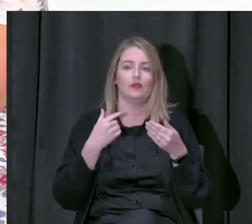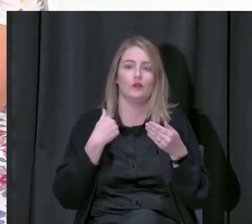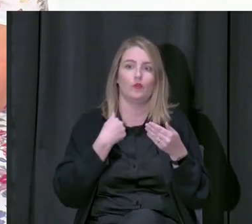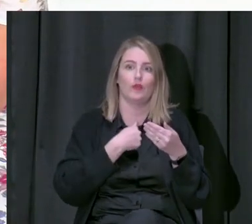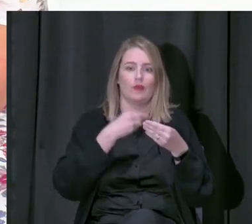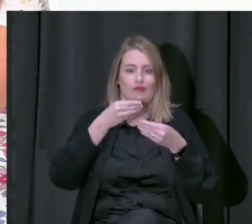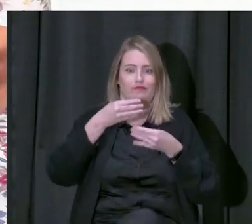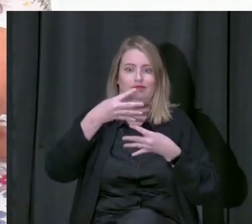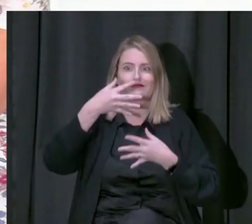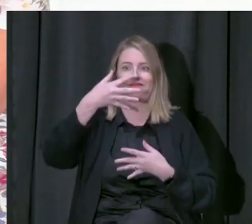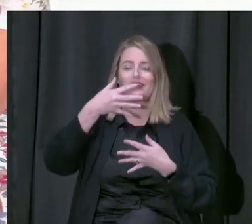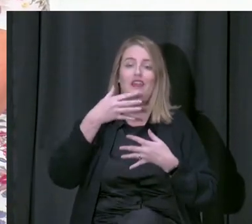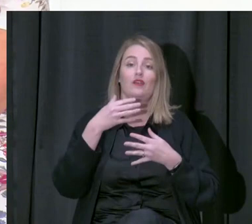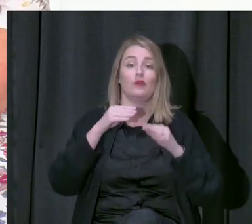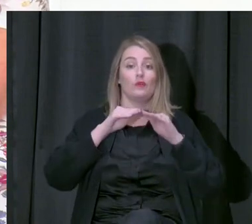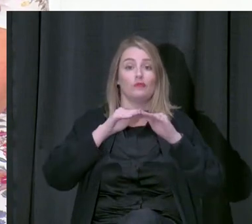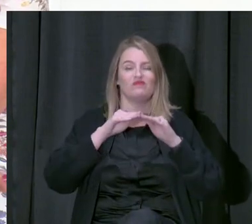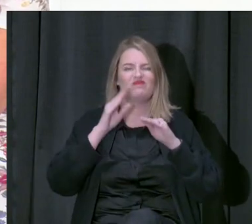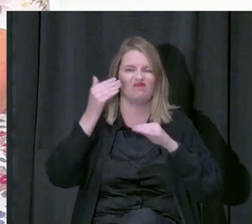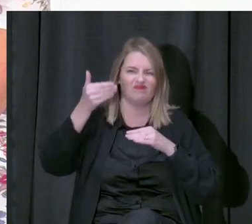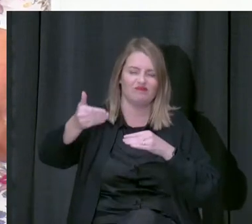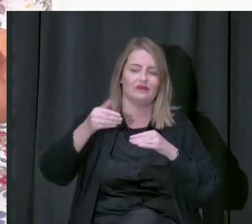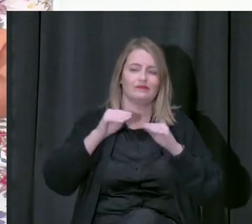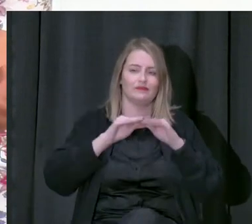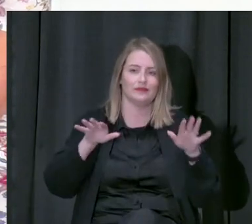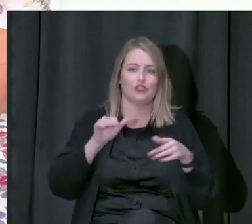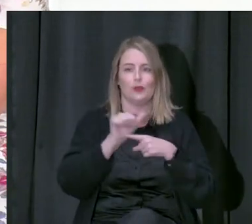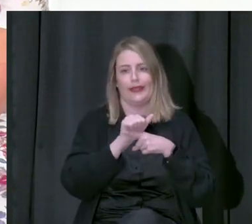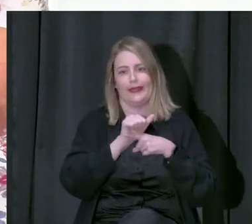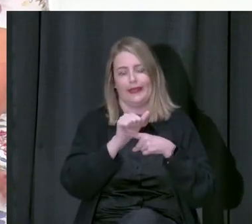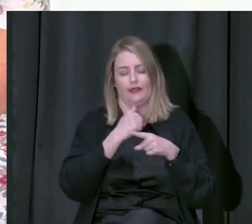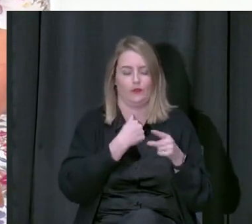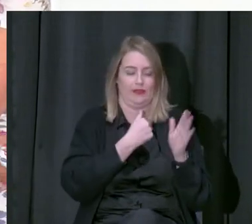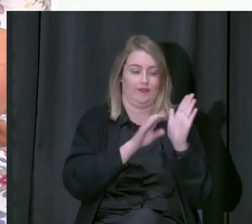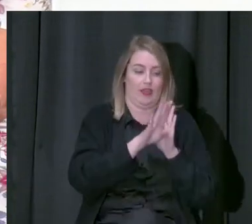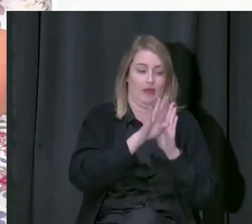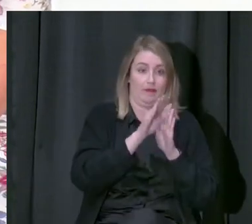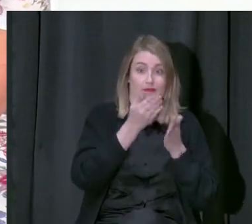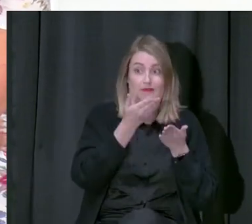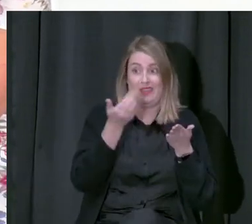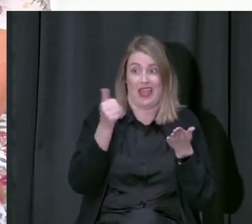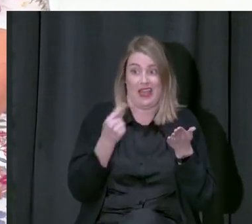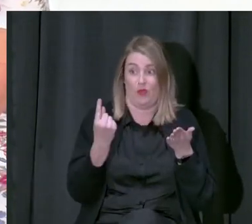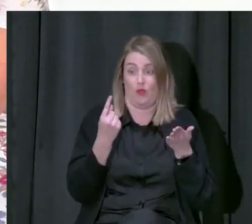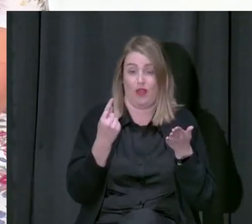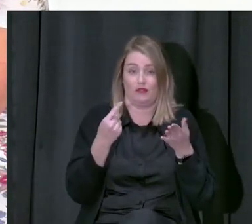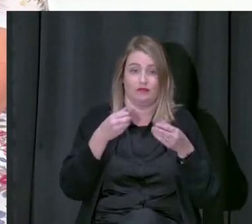We're going to be releasing trainings that we're developing that anybody out there can use.